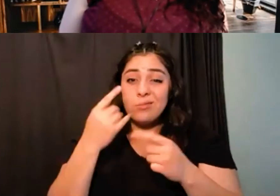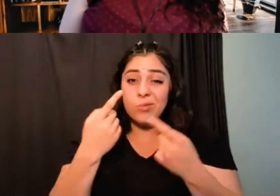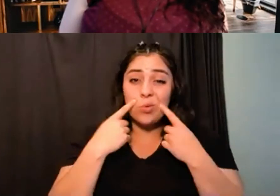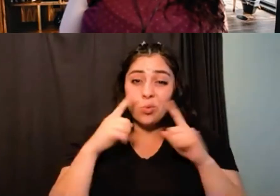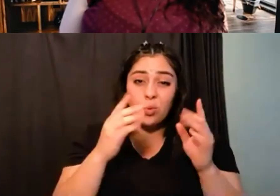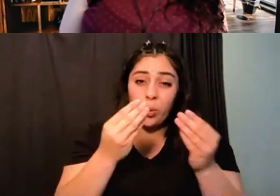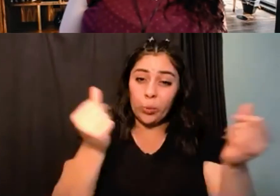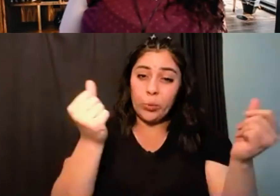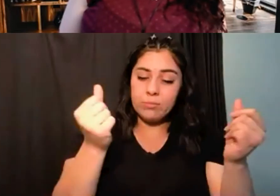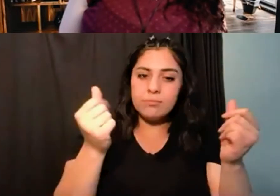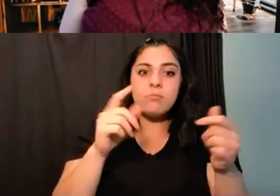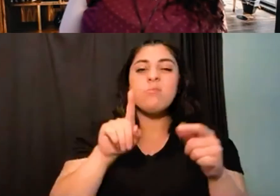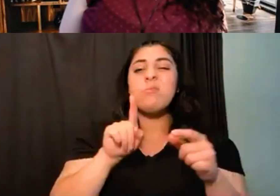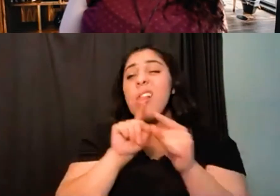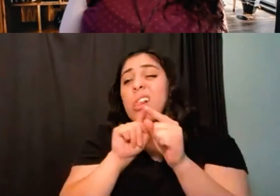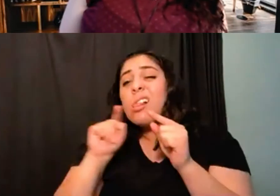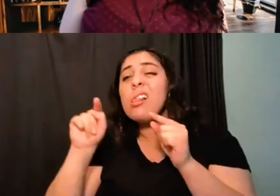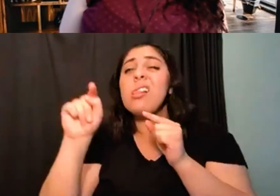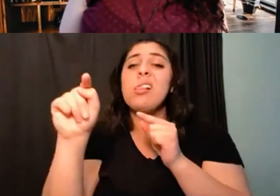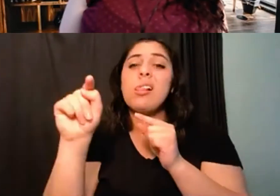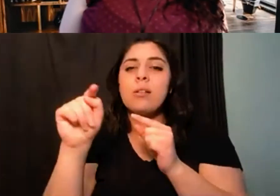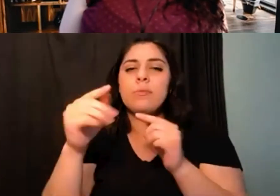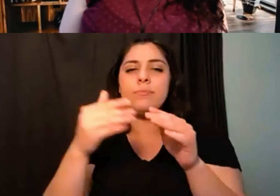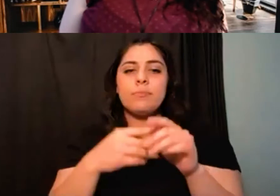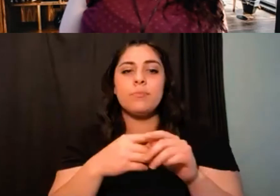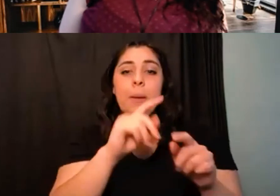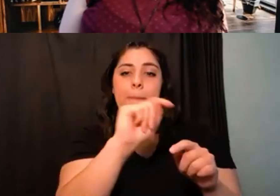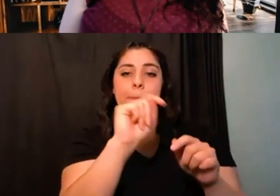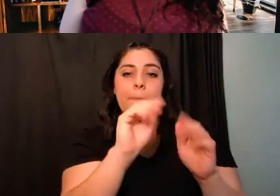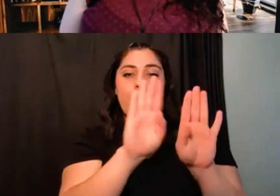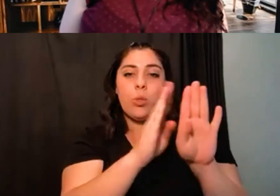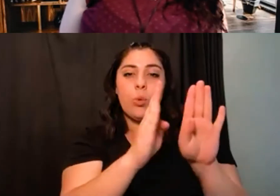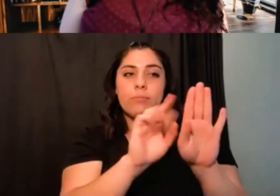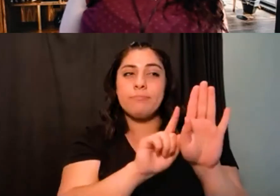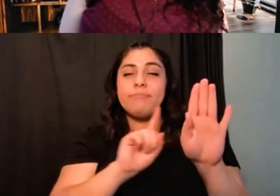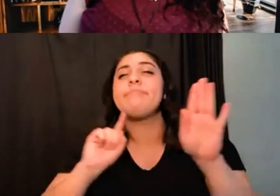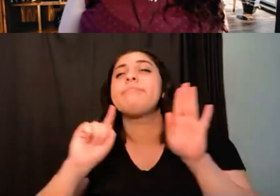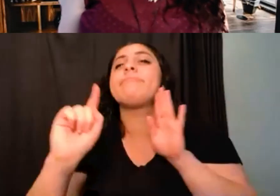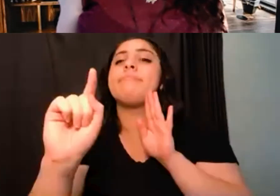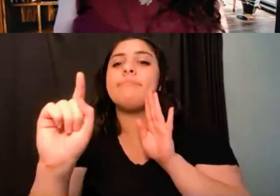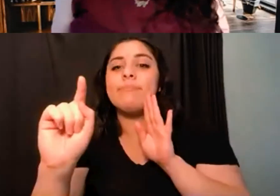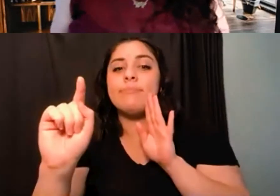door, there's the private room for the removal of all self.